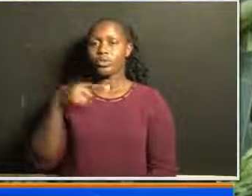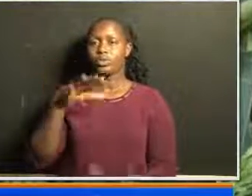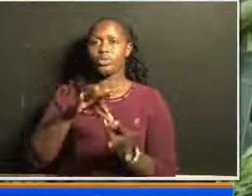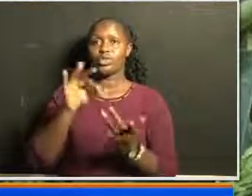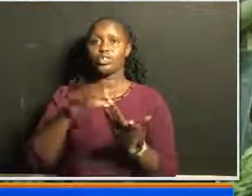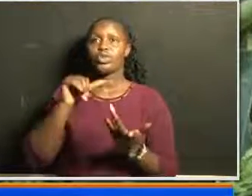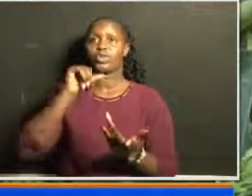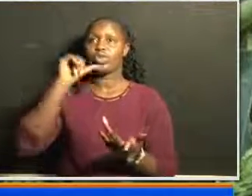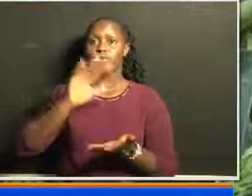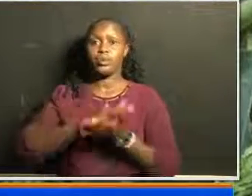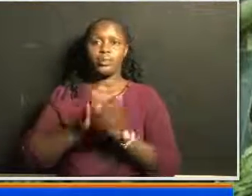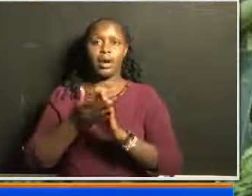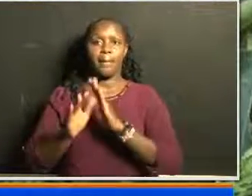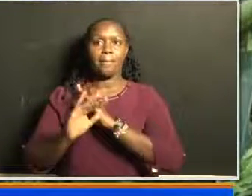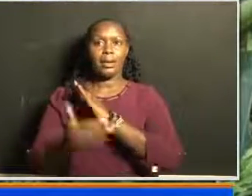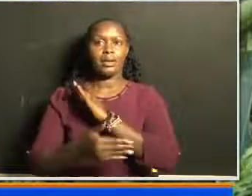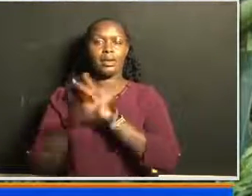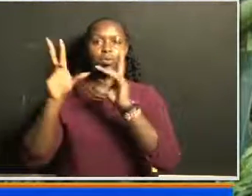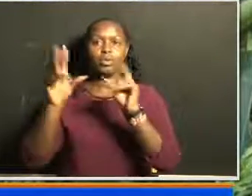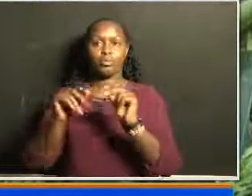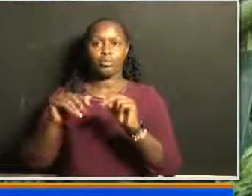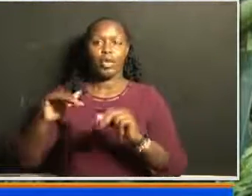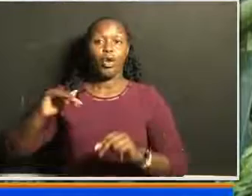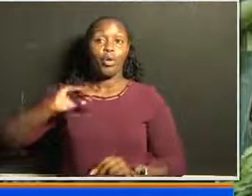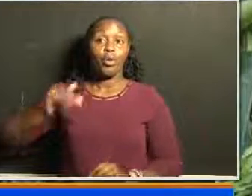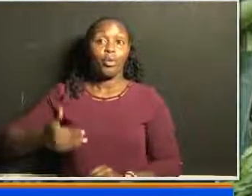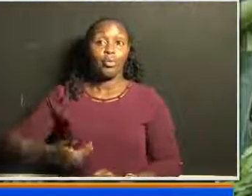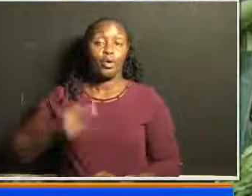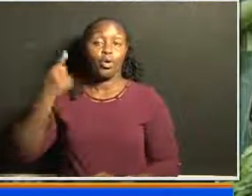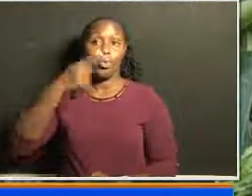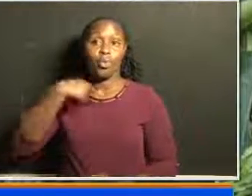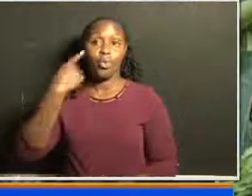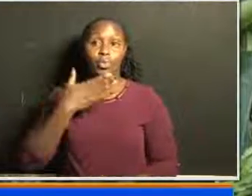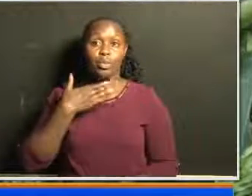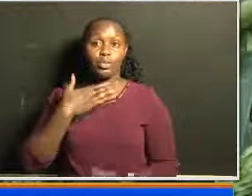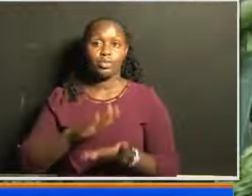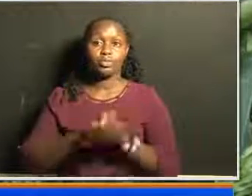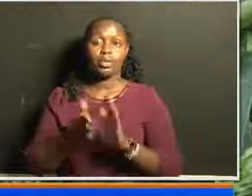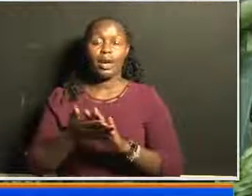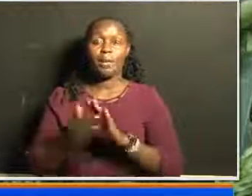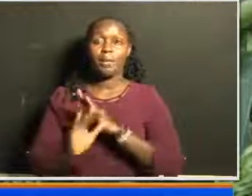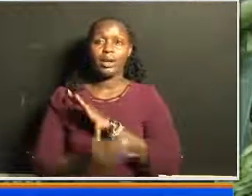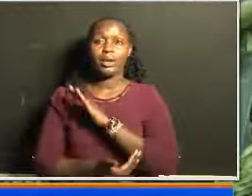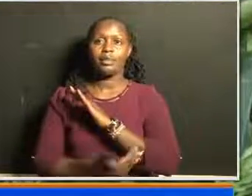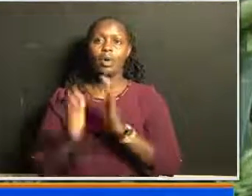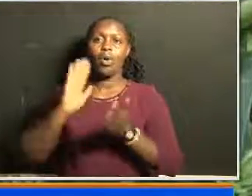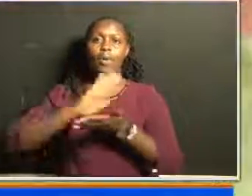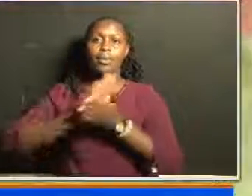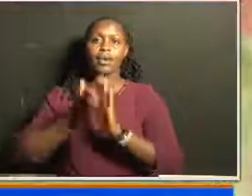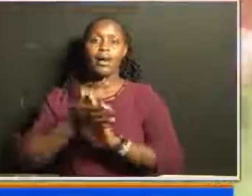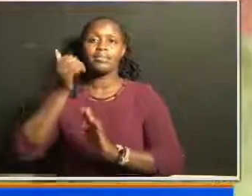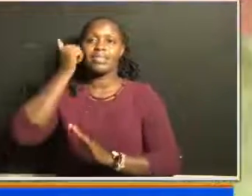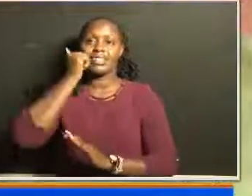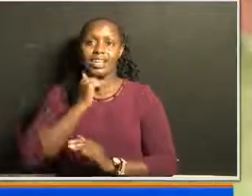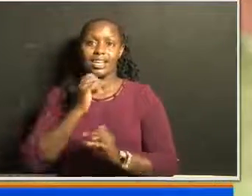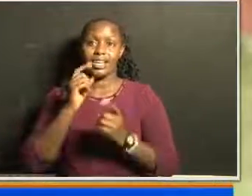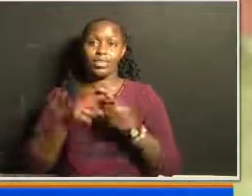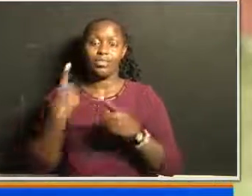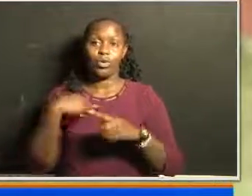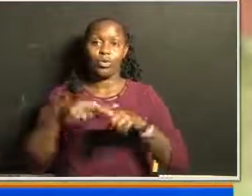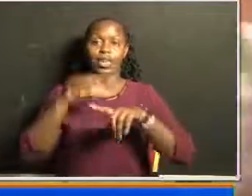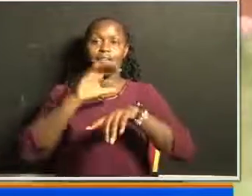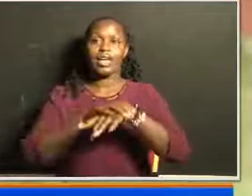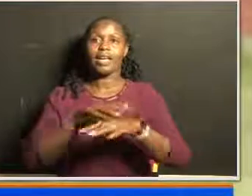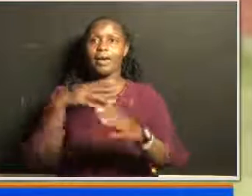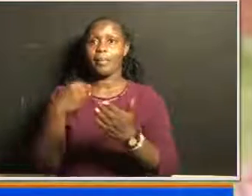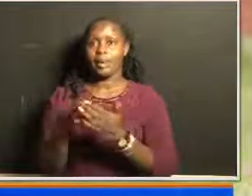I'm sure for women who desire to have children, it would be sad if we are making money out of such a situation. And I'll still do it again